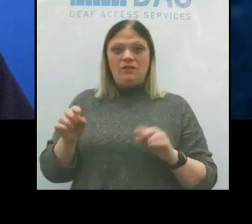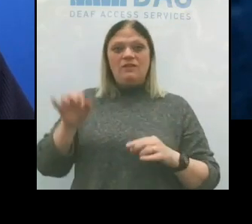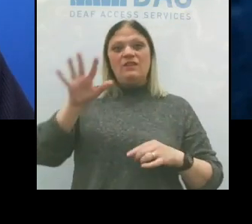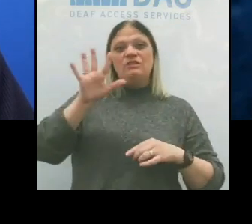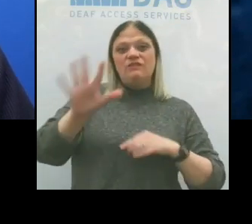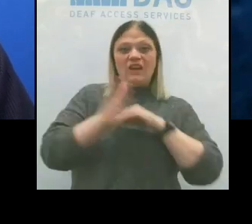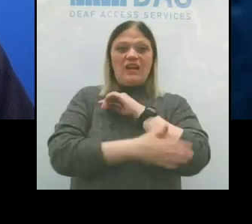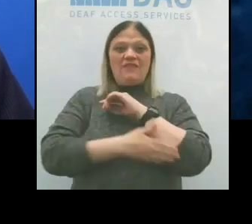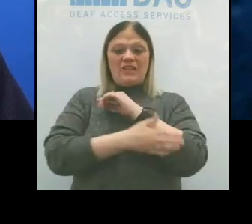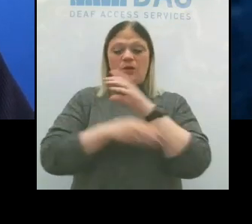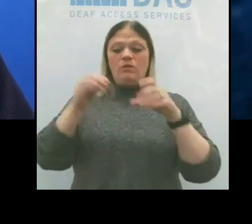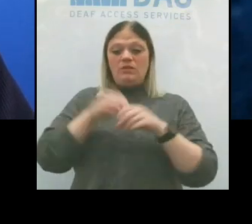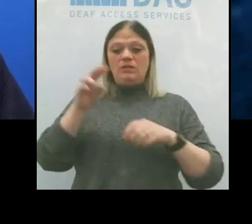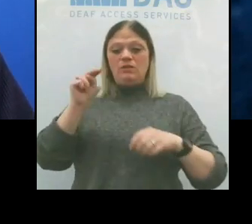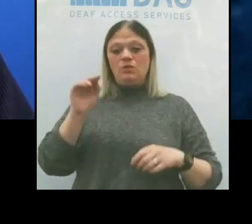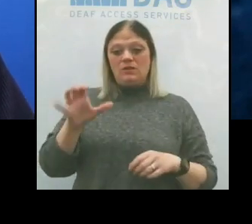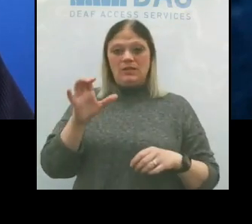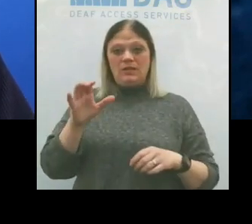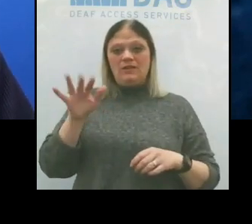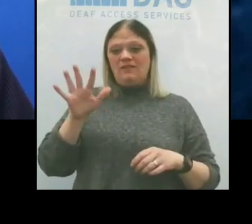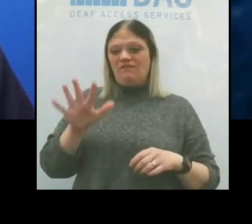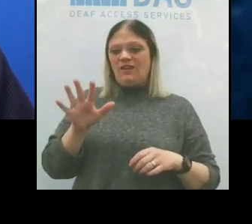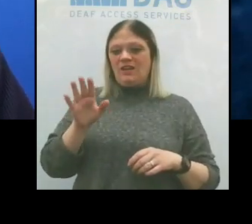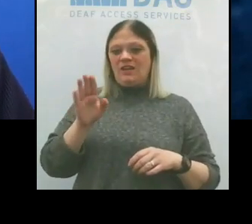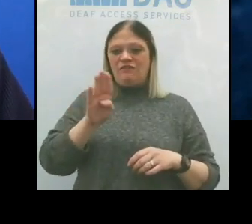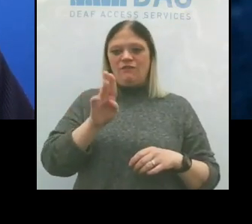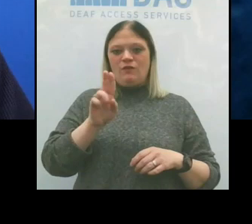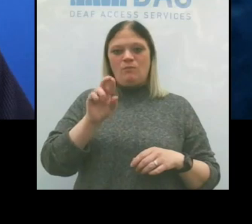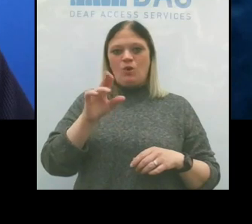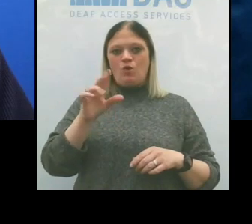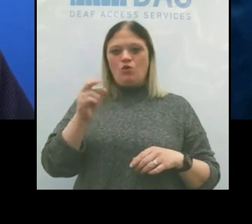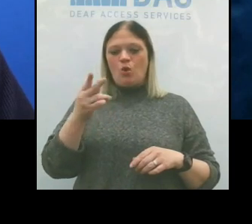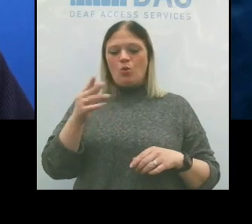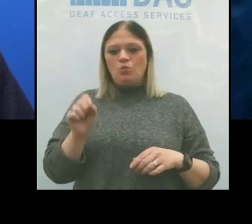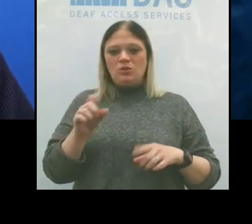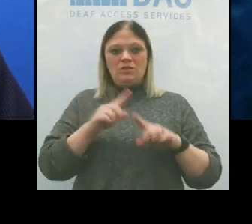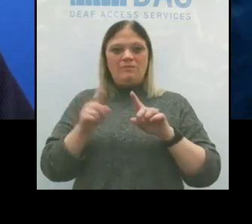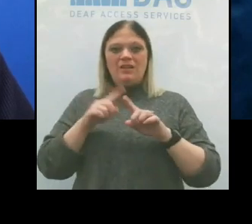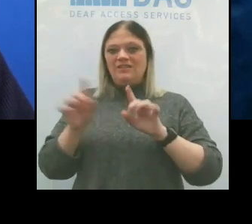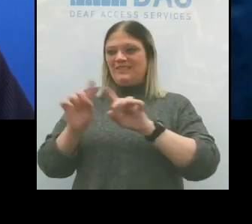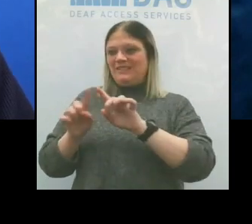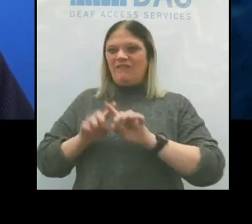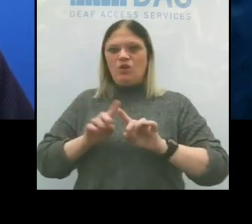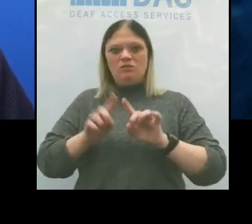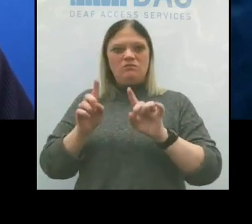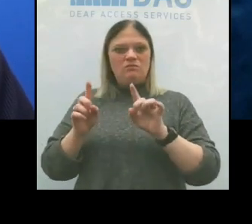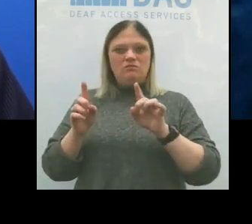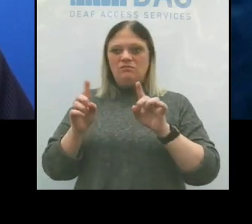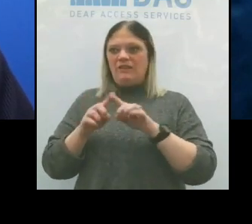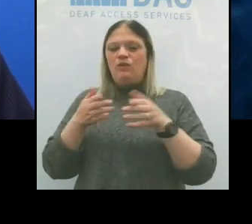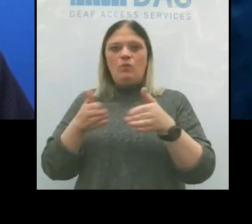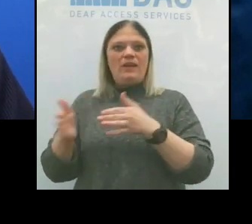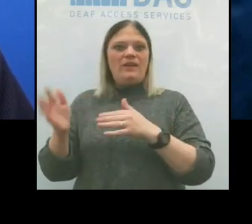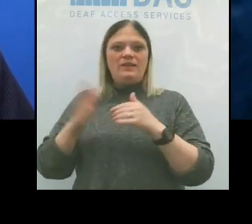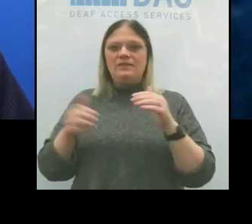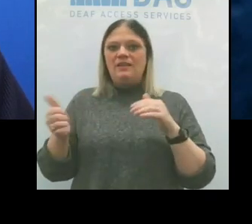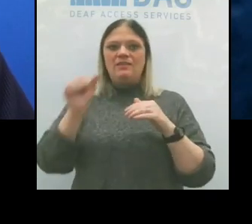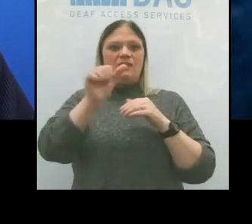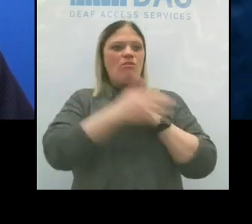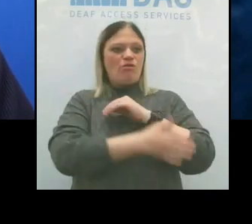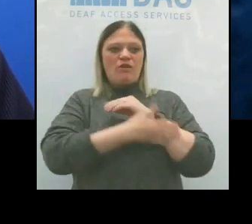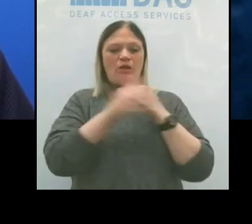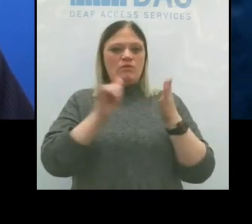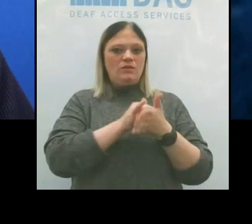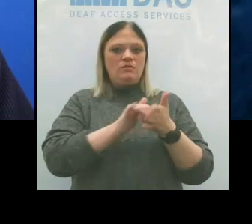in New York City, the 5 boroughs, but they are treated differently in so many different ways than the rest of the counties in New York